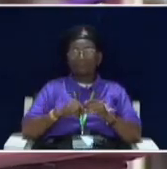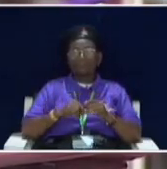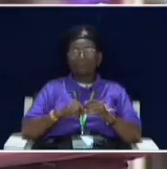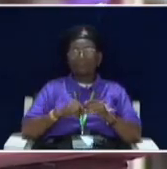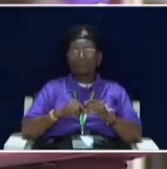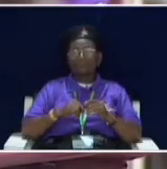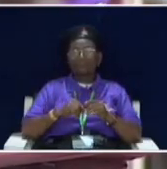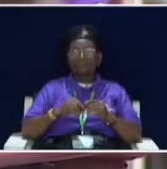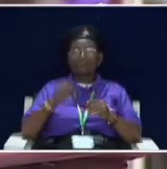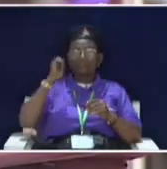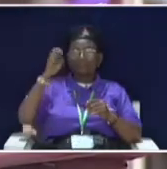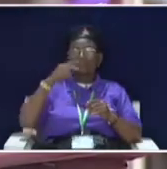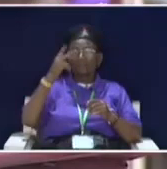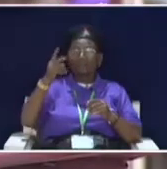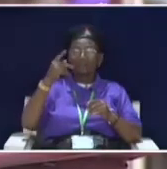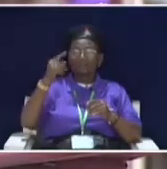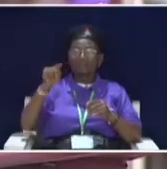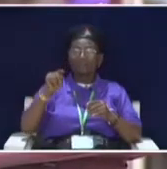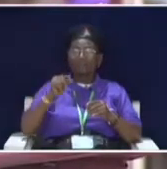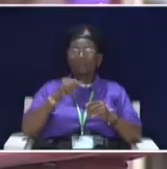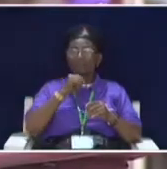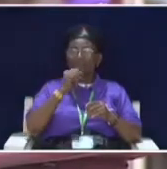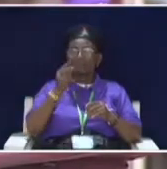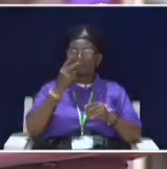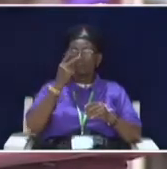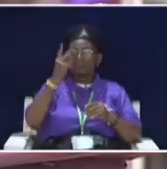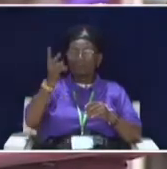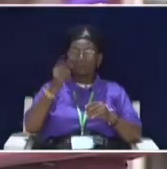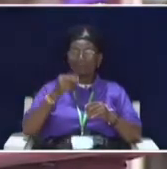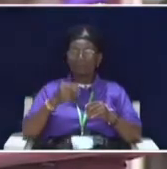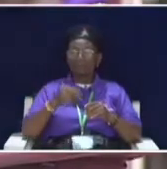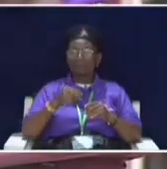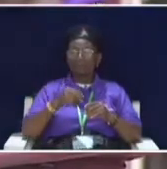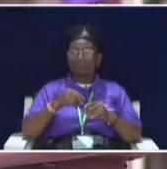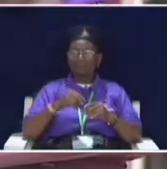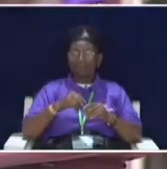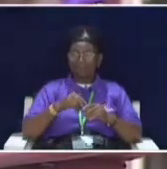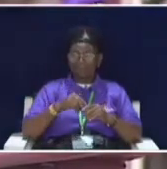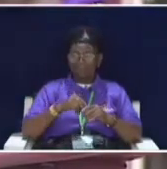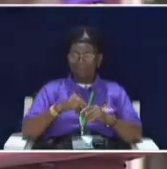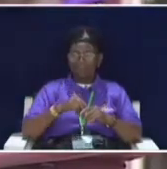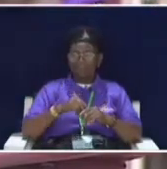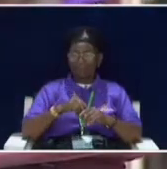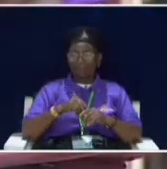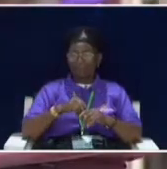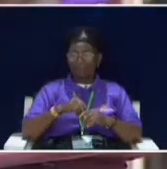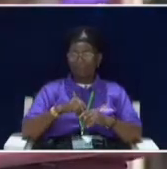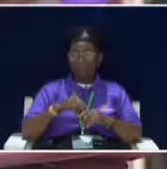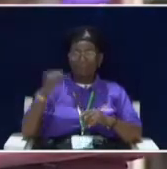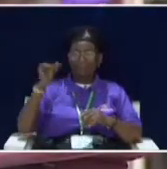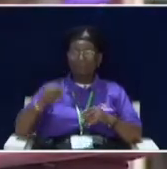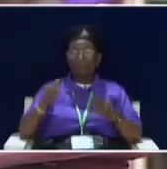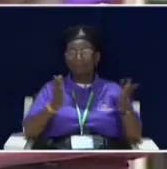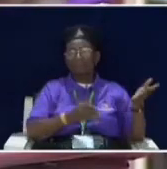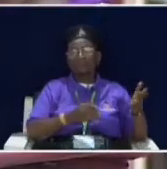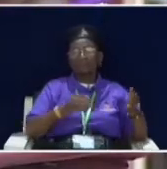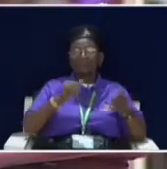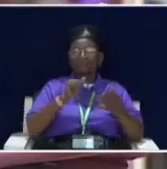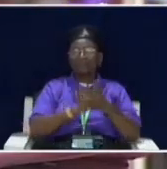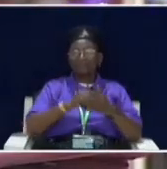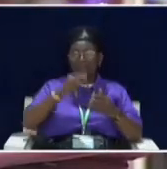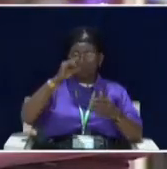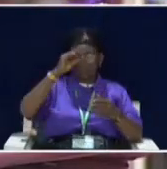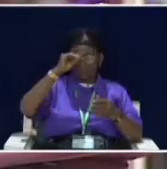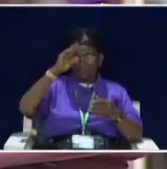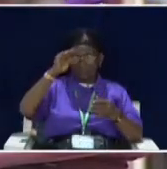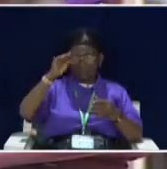won. He saw the invisible. O ri ohun ti oju lasan o le ri. They carried that man in, he walked out.